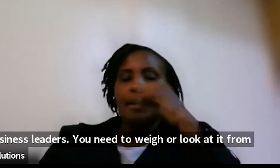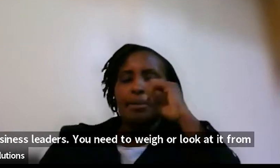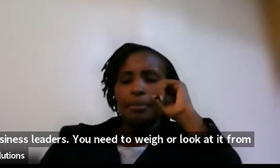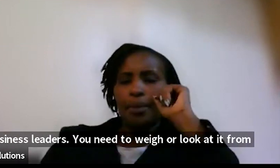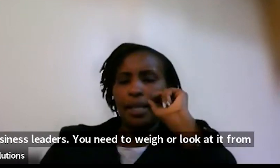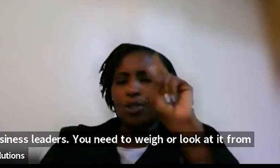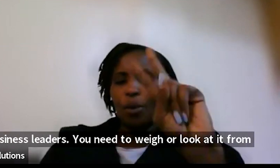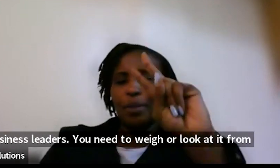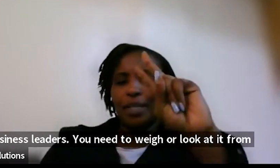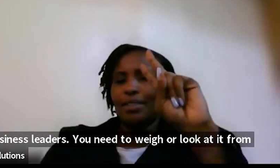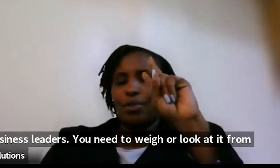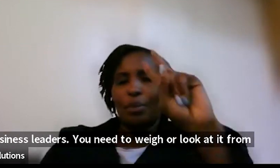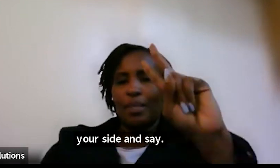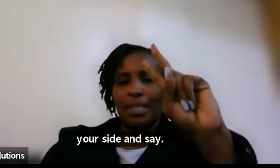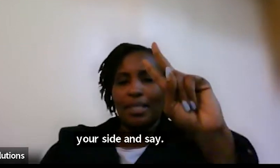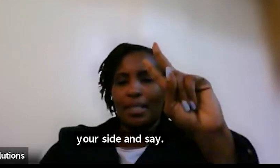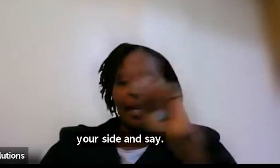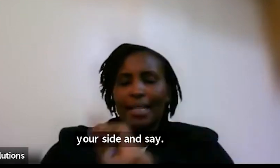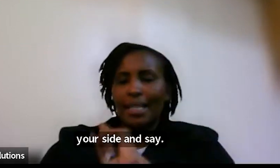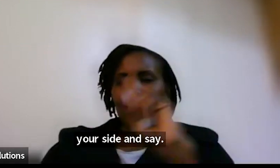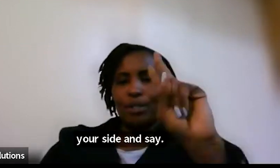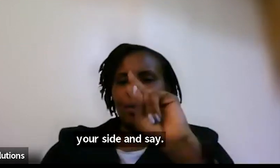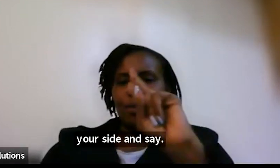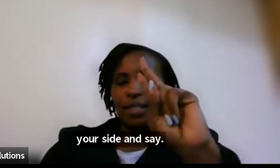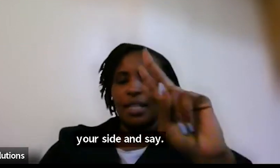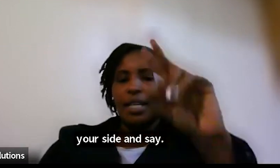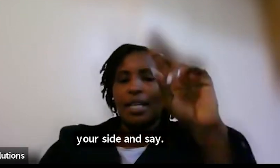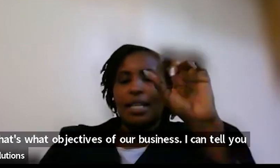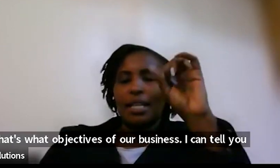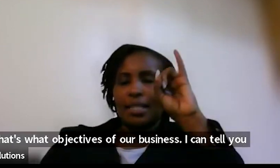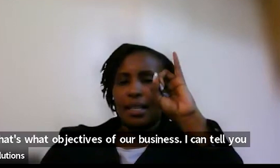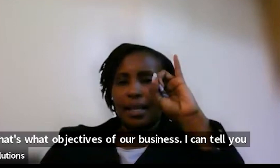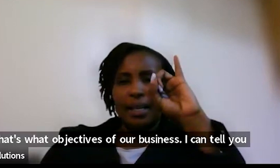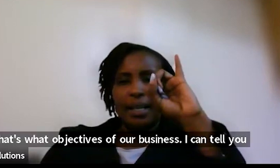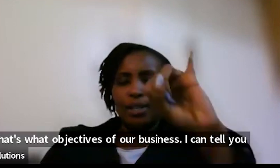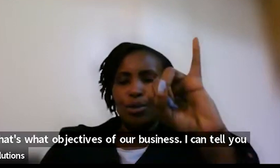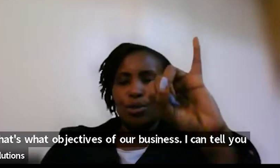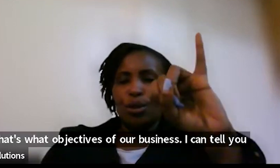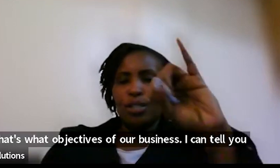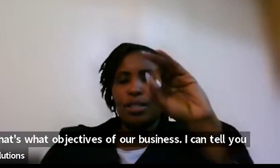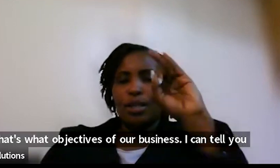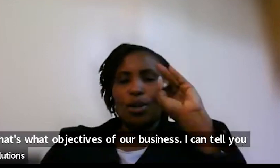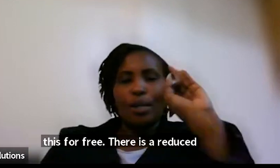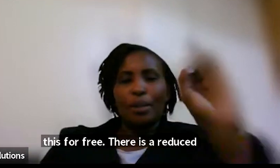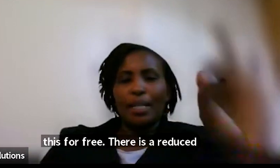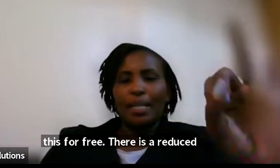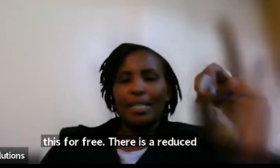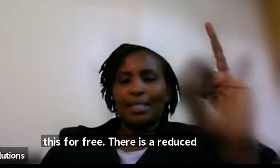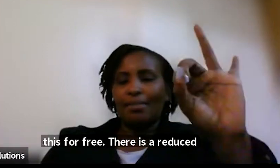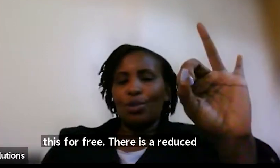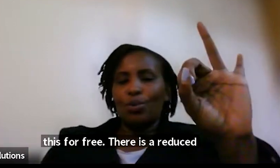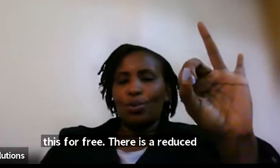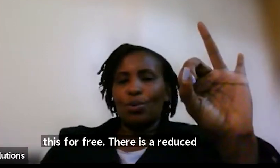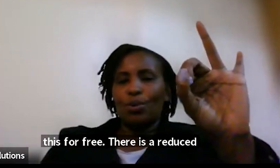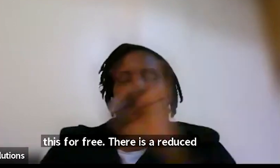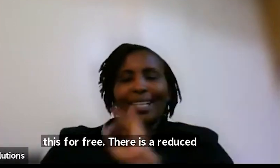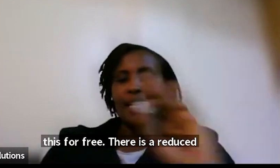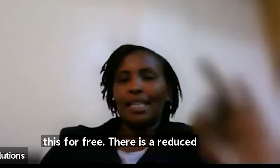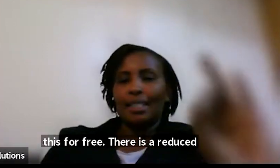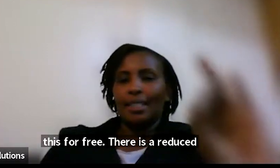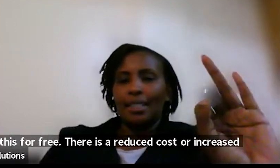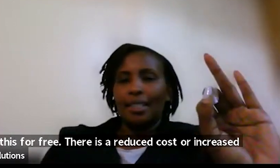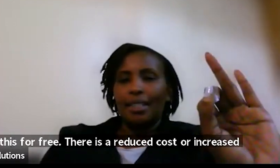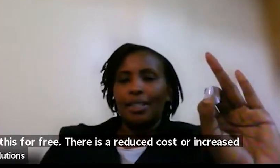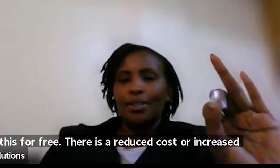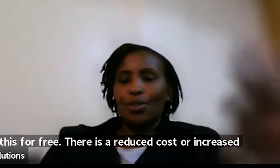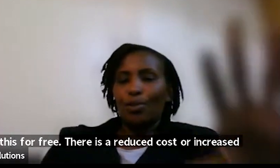say, there are two objectives of a business. I can tell you this for free. There is a reduced cost or increased revenue,